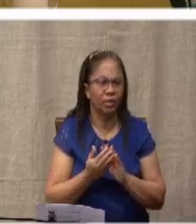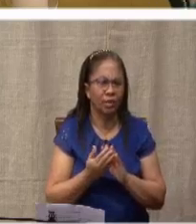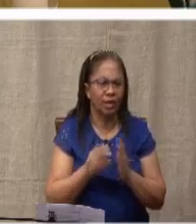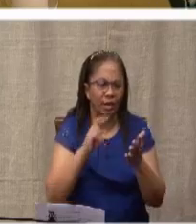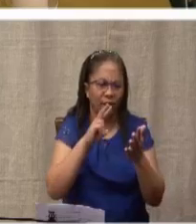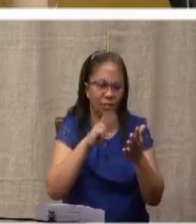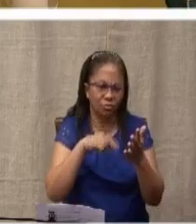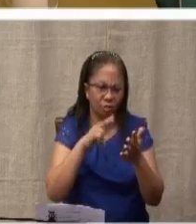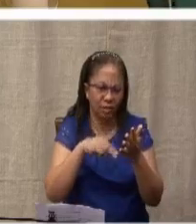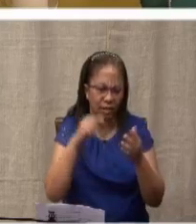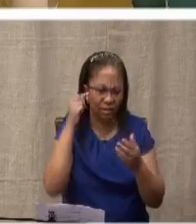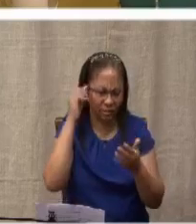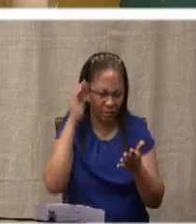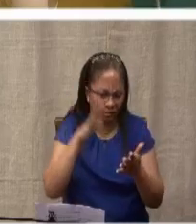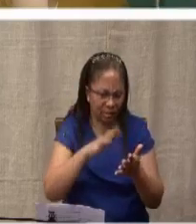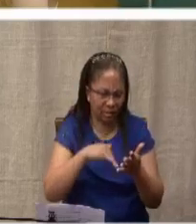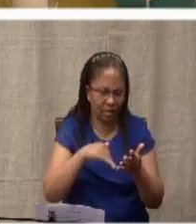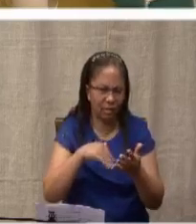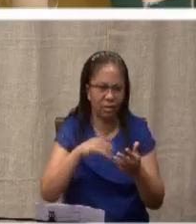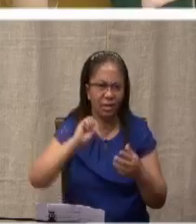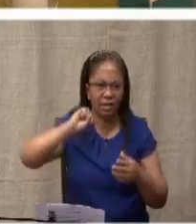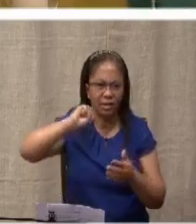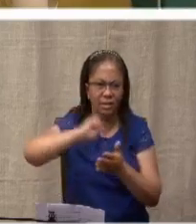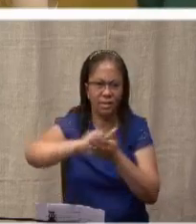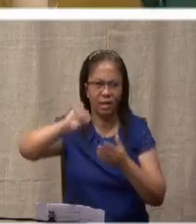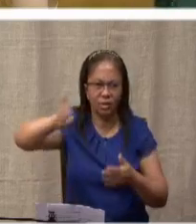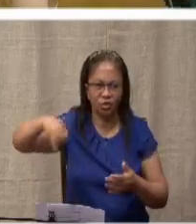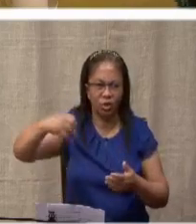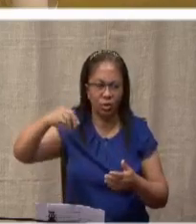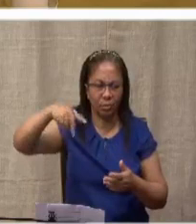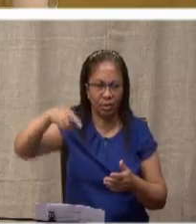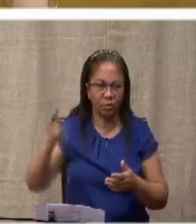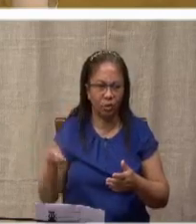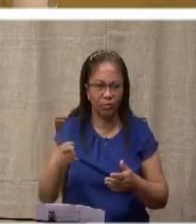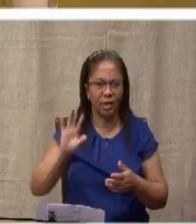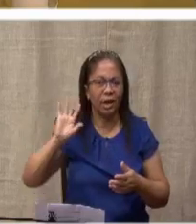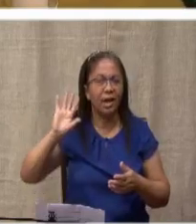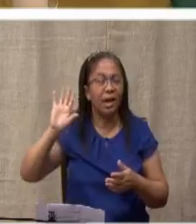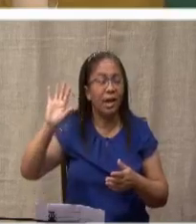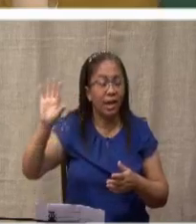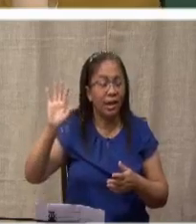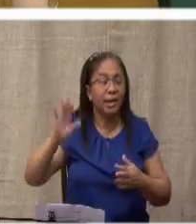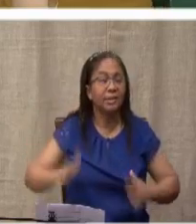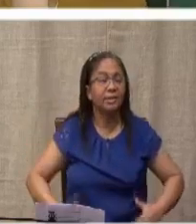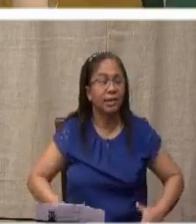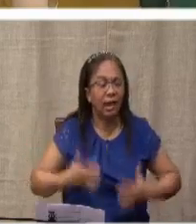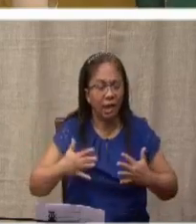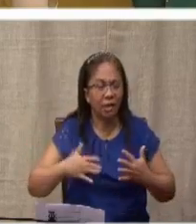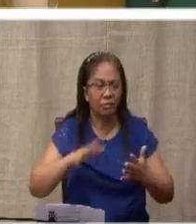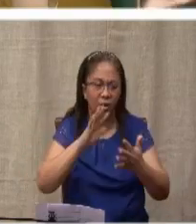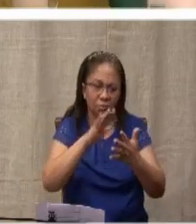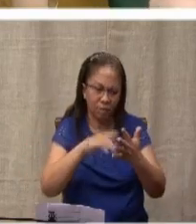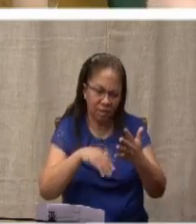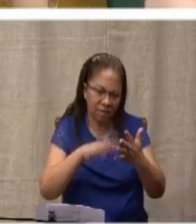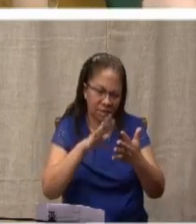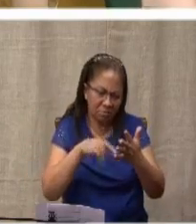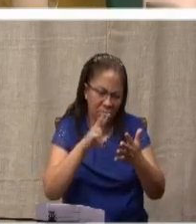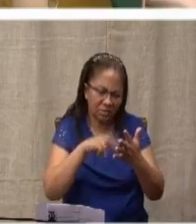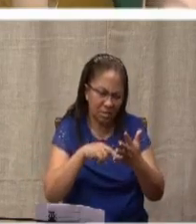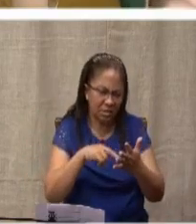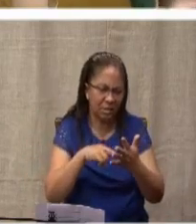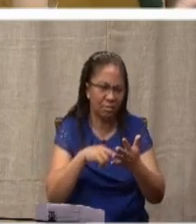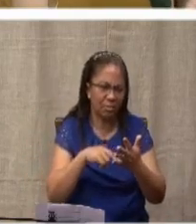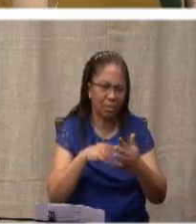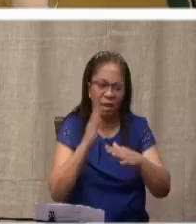joseph as this this noble and humble man this father of god